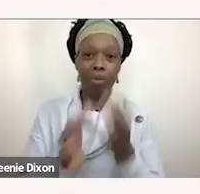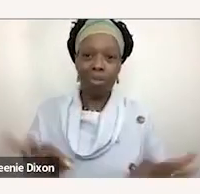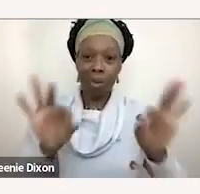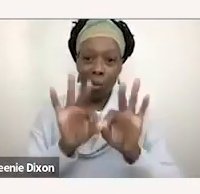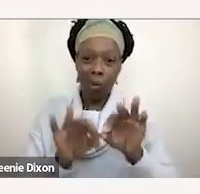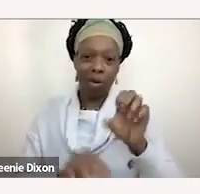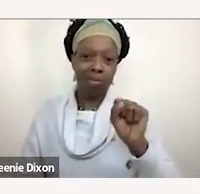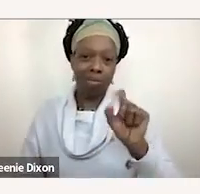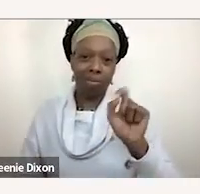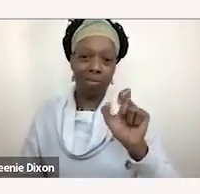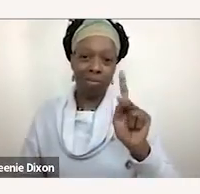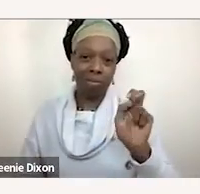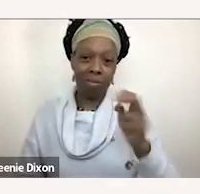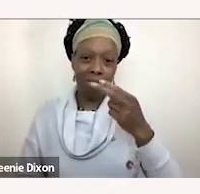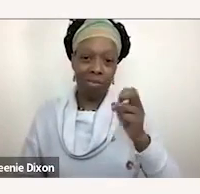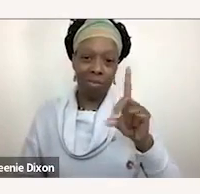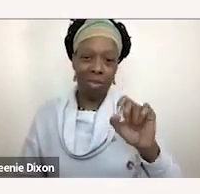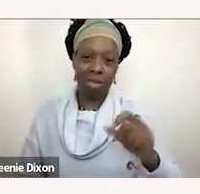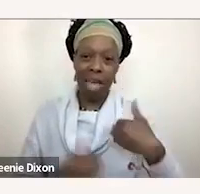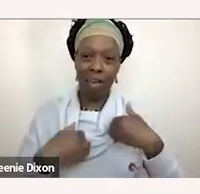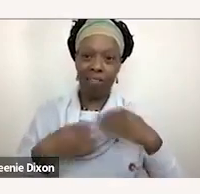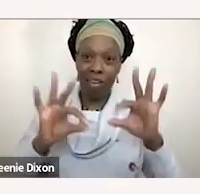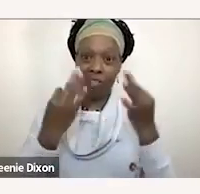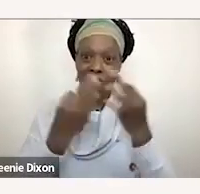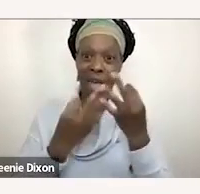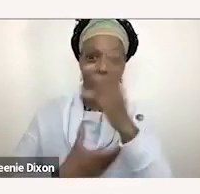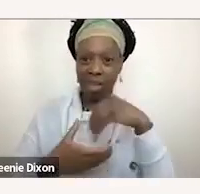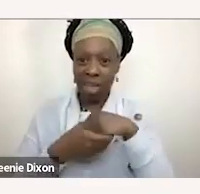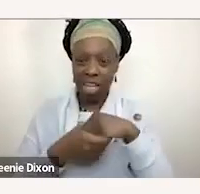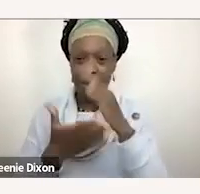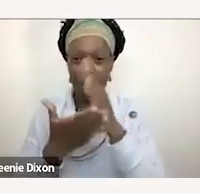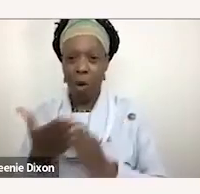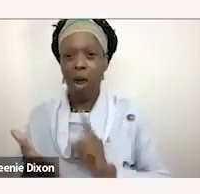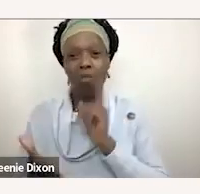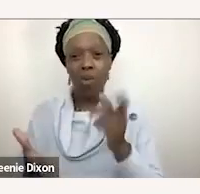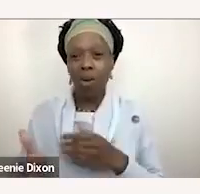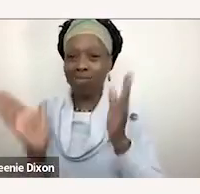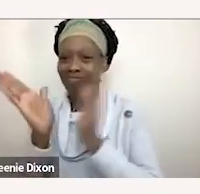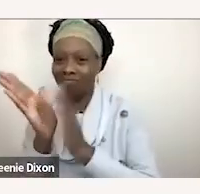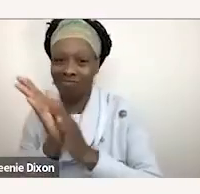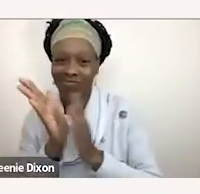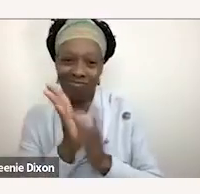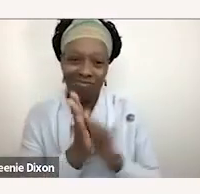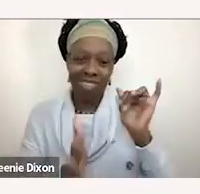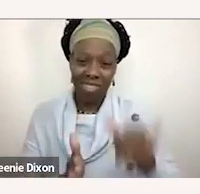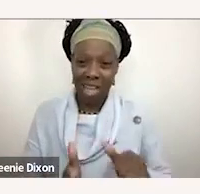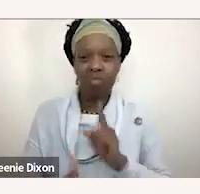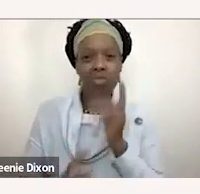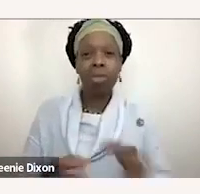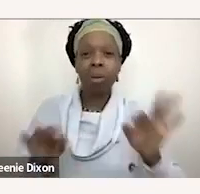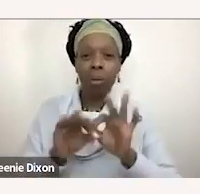engagement component. So I just want to shout that out. And it really is about bringing the conversation not just